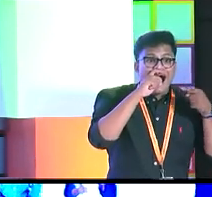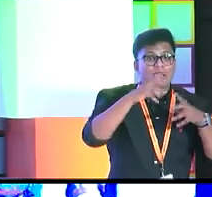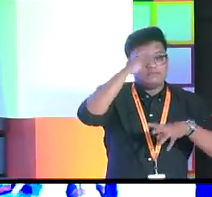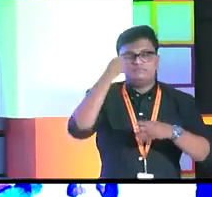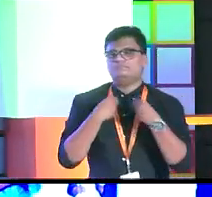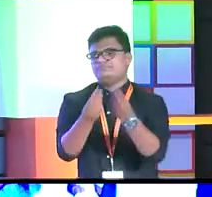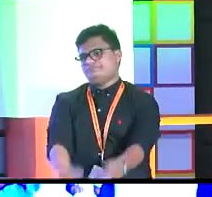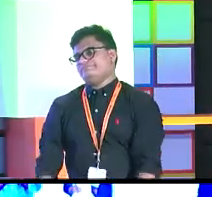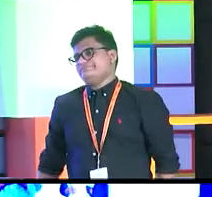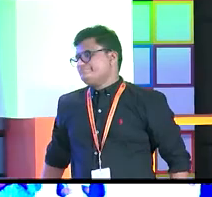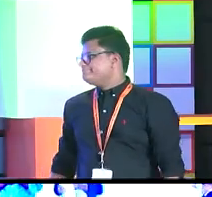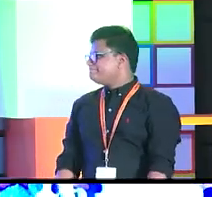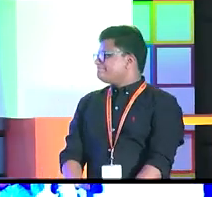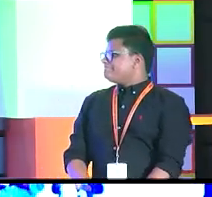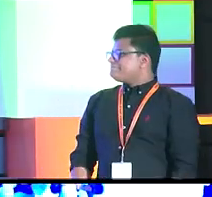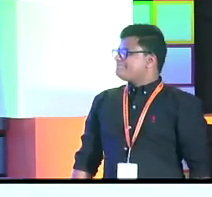across the country.